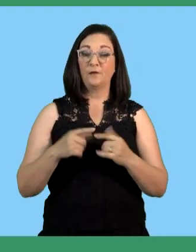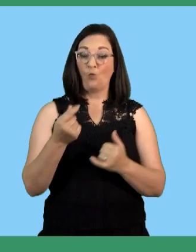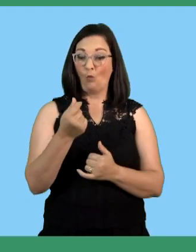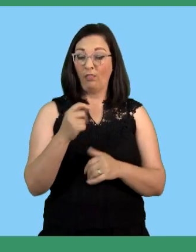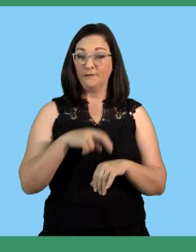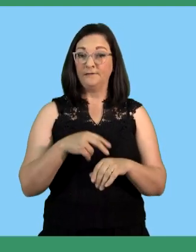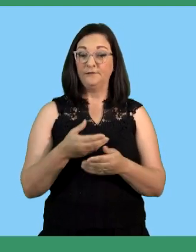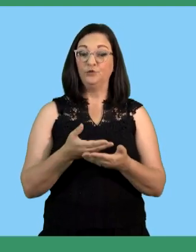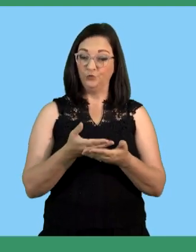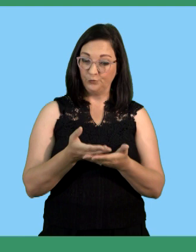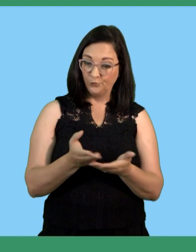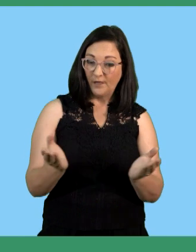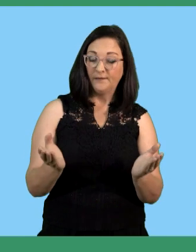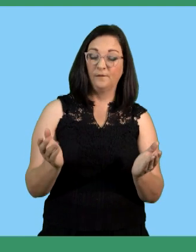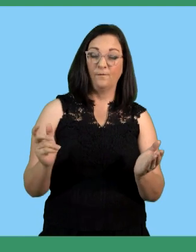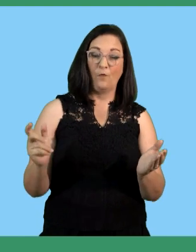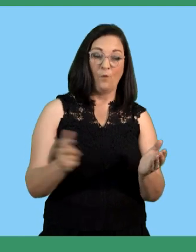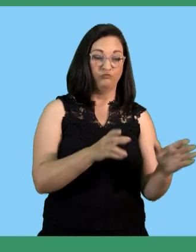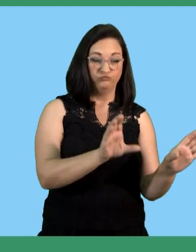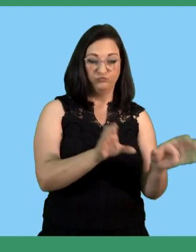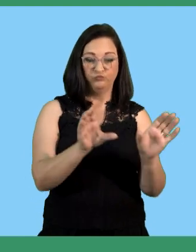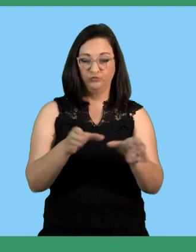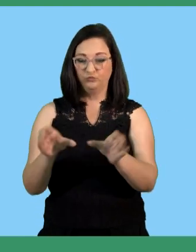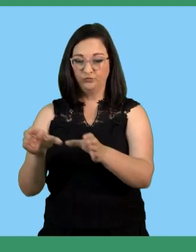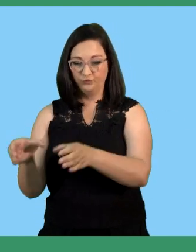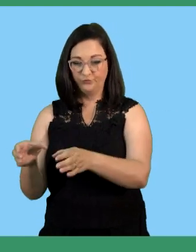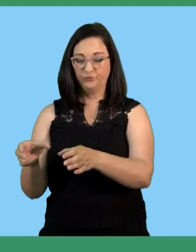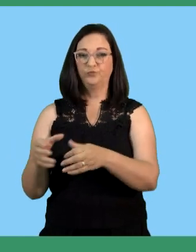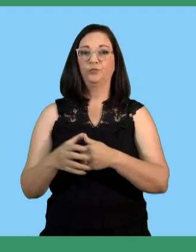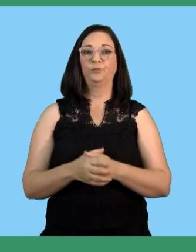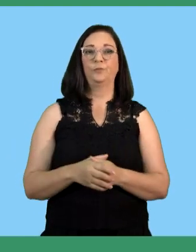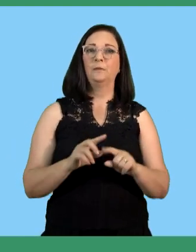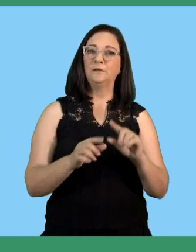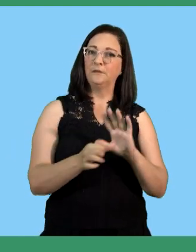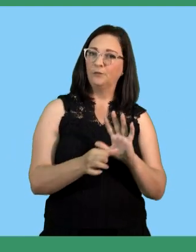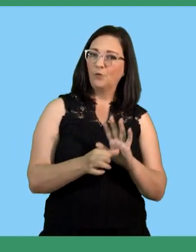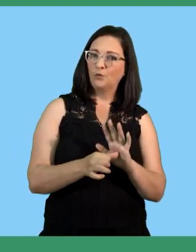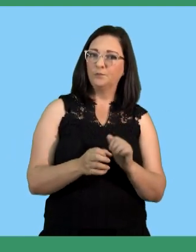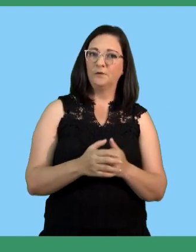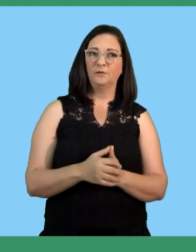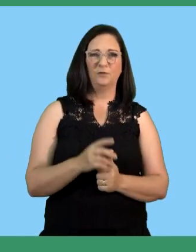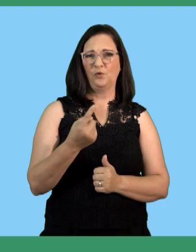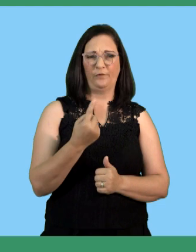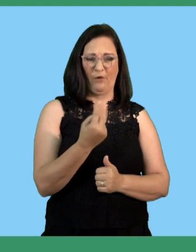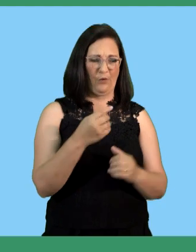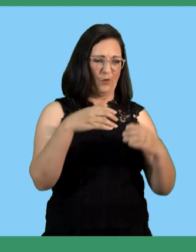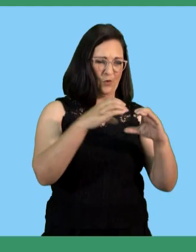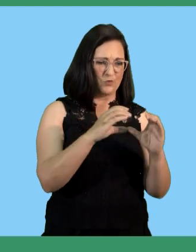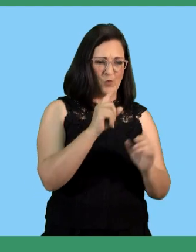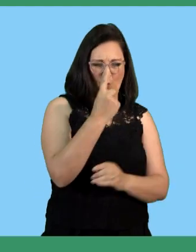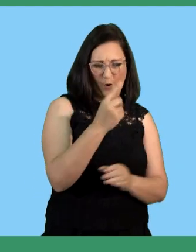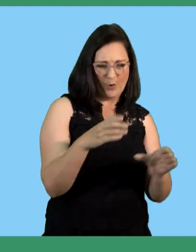spread more broadly across the population groups. That's very important. That's very important to say we're no longer focusing on